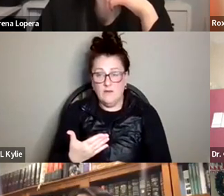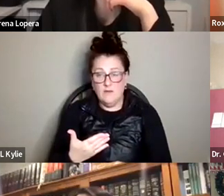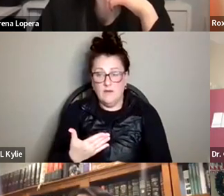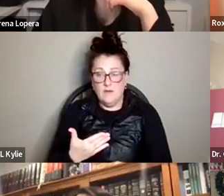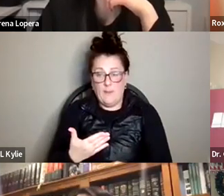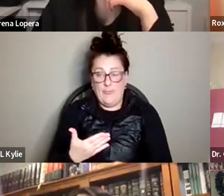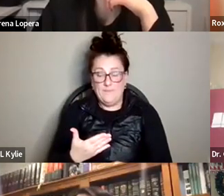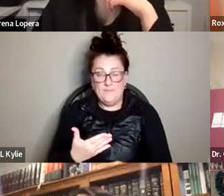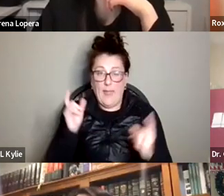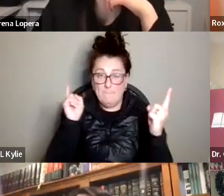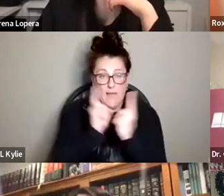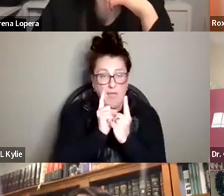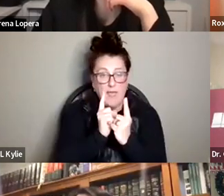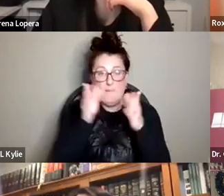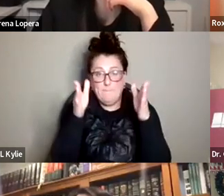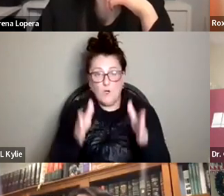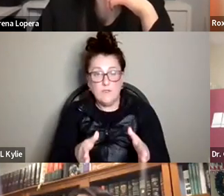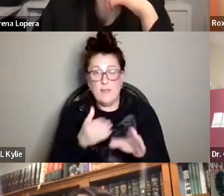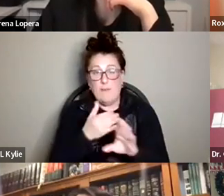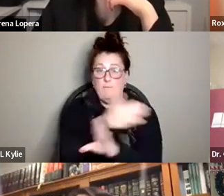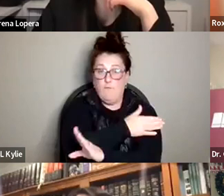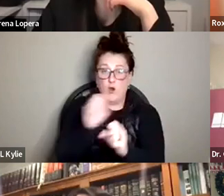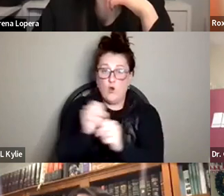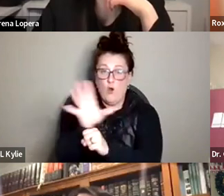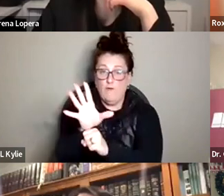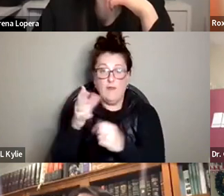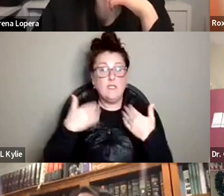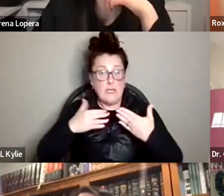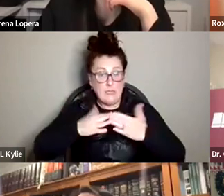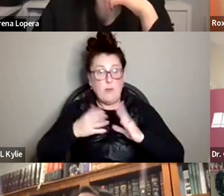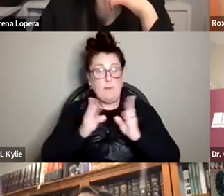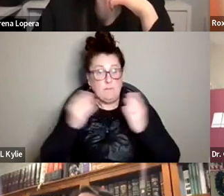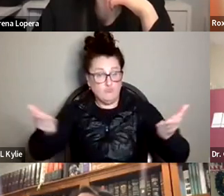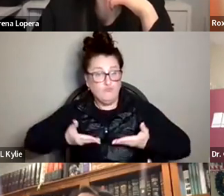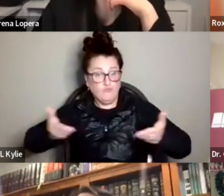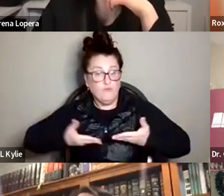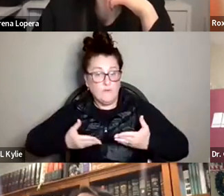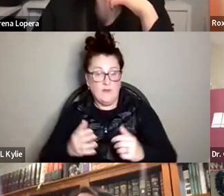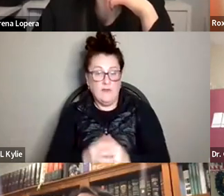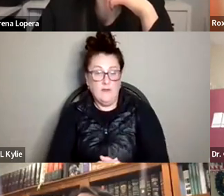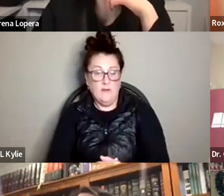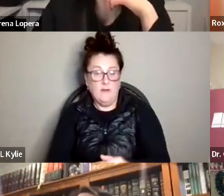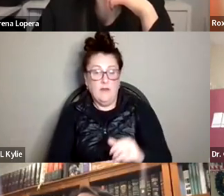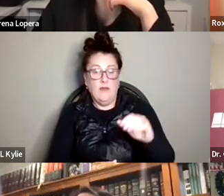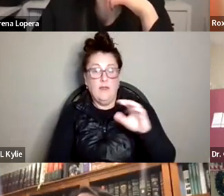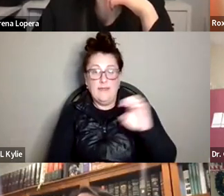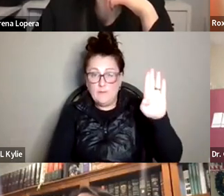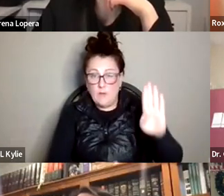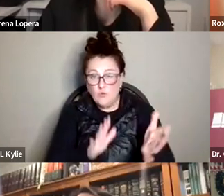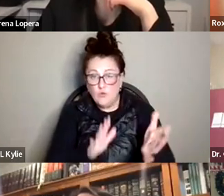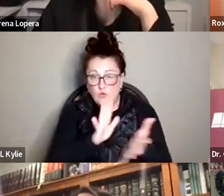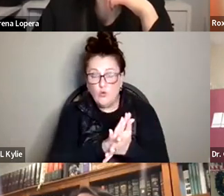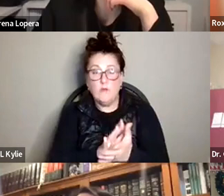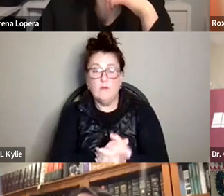her several times in person pre-COVID when she did hold a lot of community meetings, like at the Amana Barnes School in East Boston.